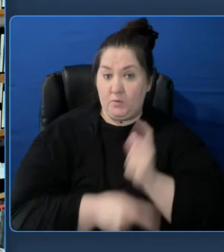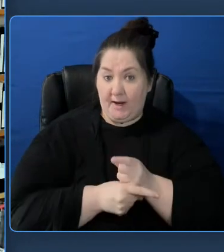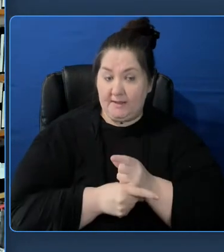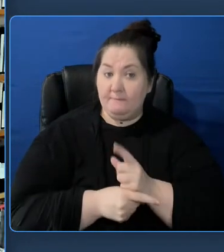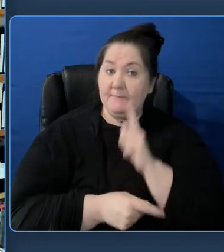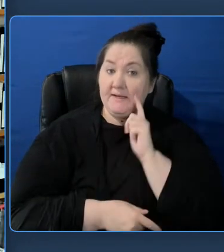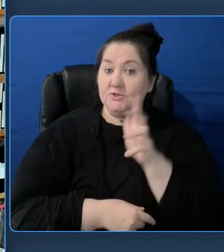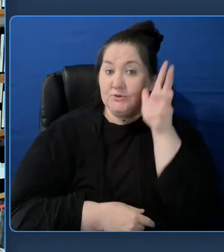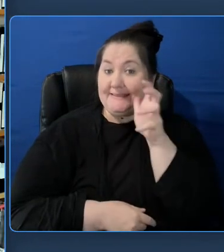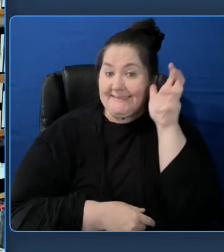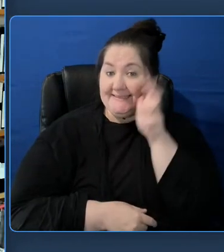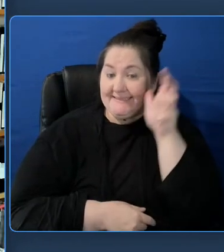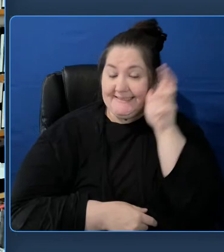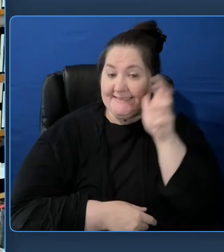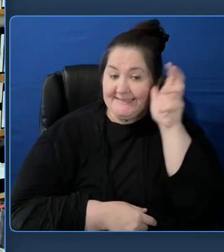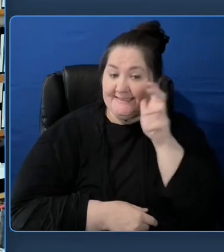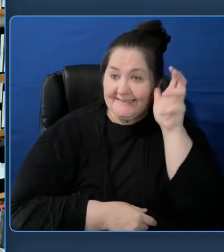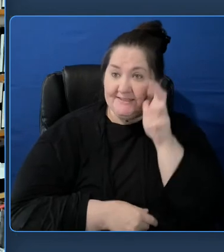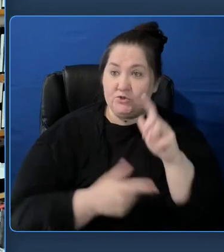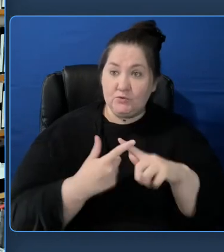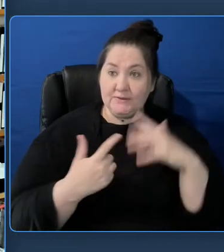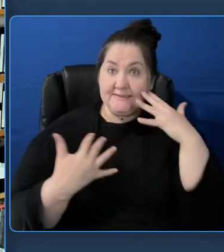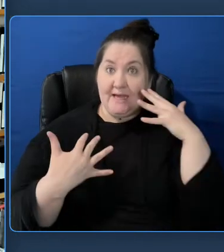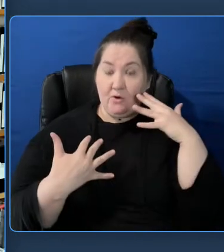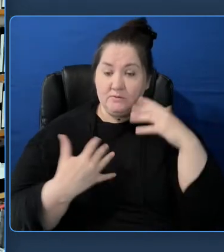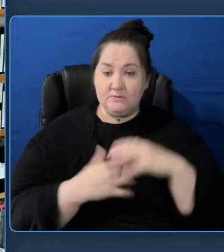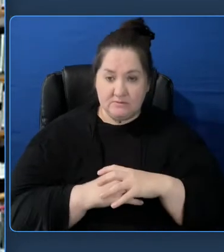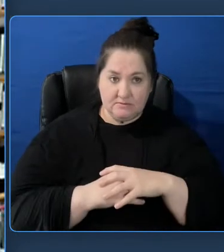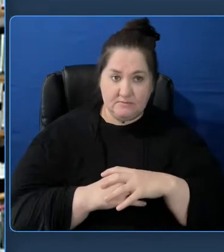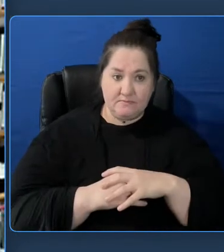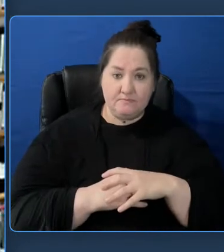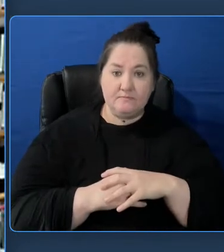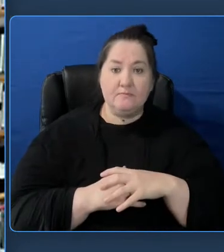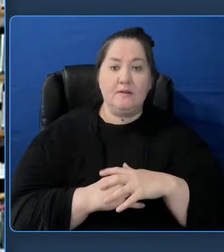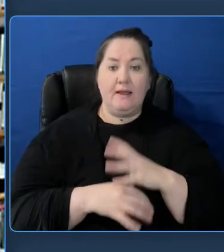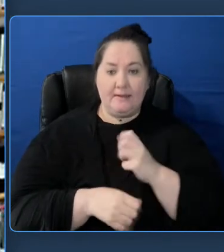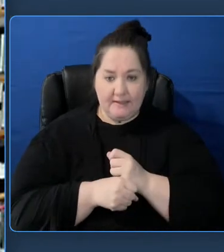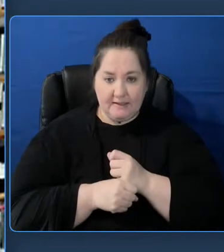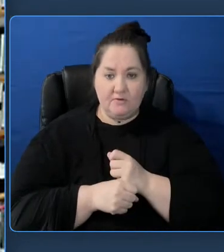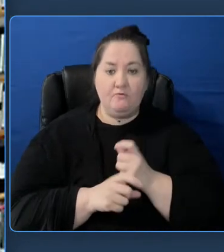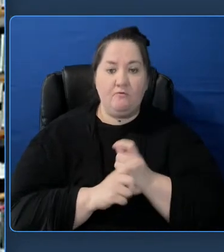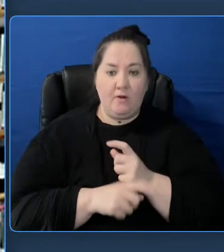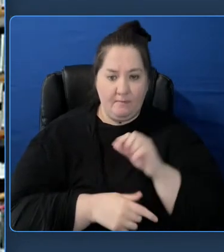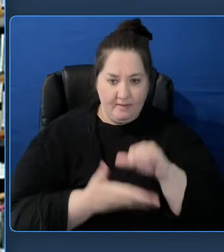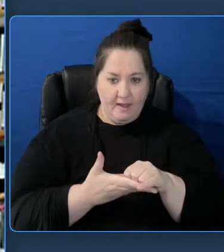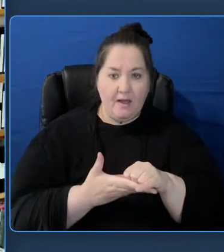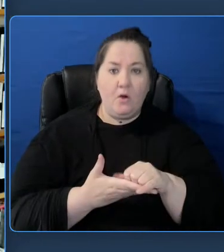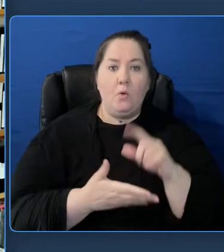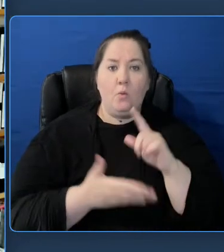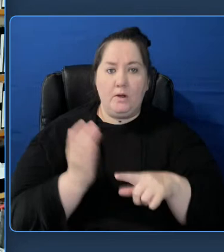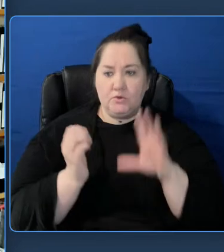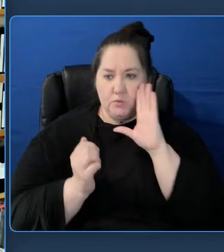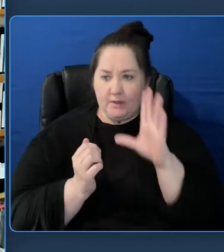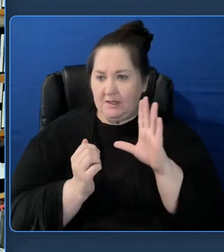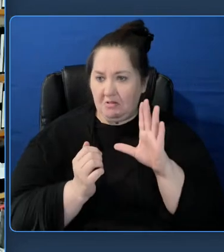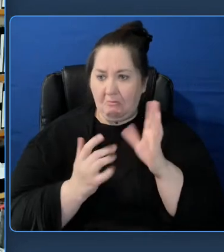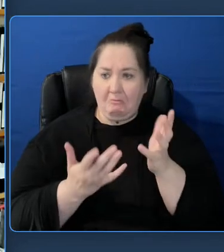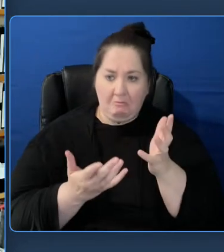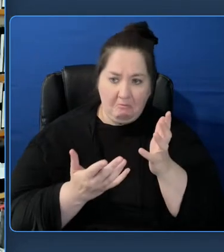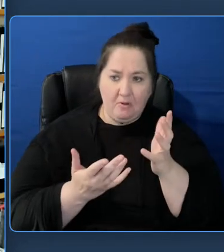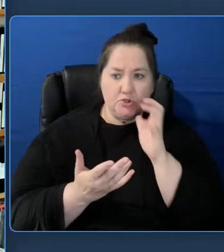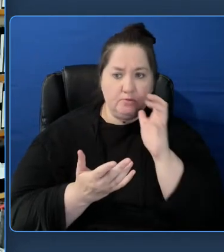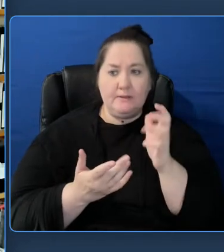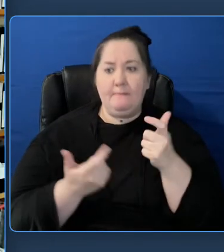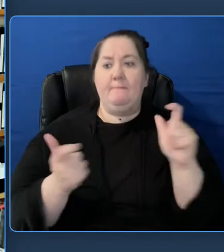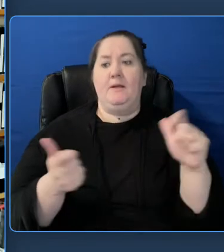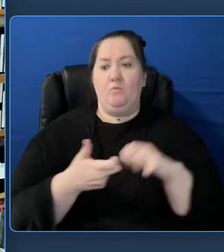right? Because you'll just listen to the sounds, right? And get from it what you will.